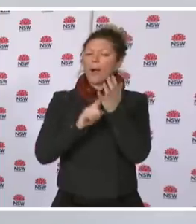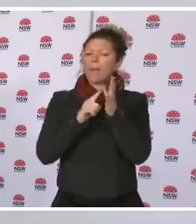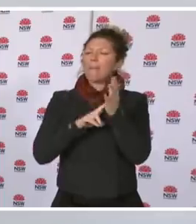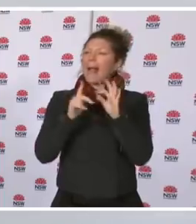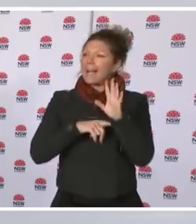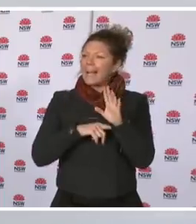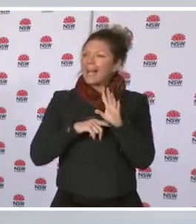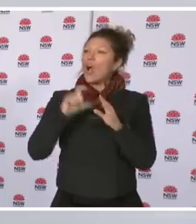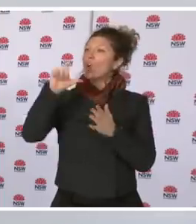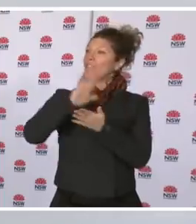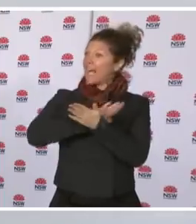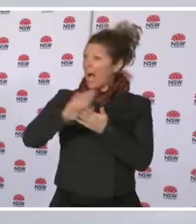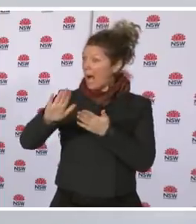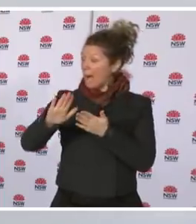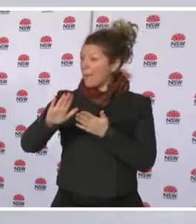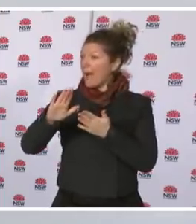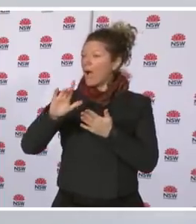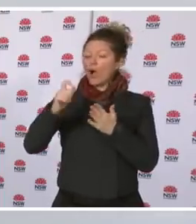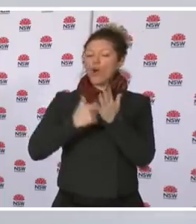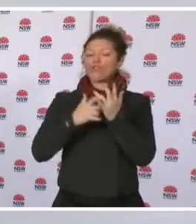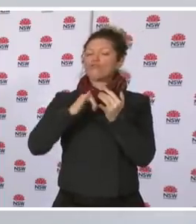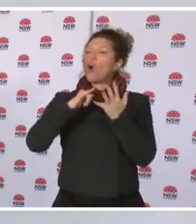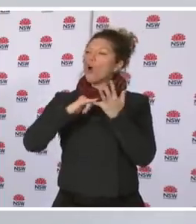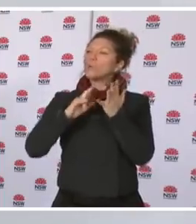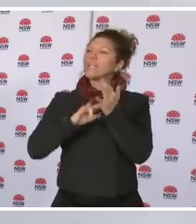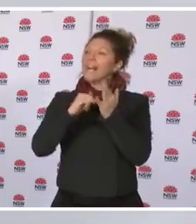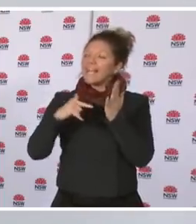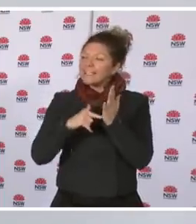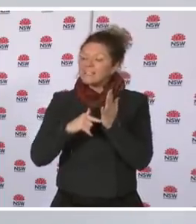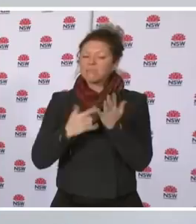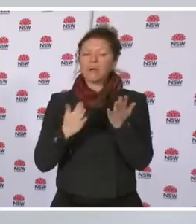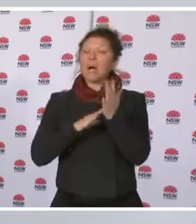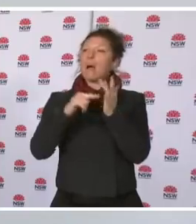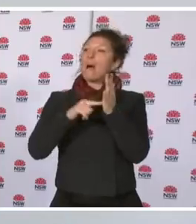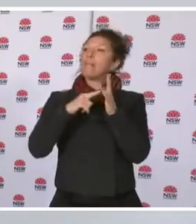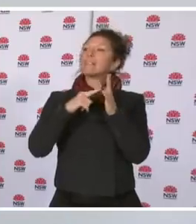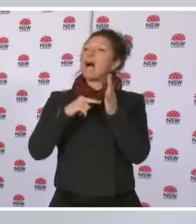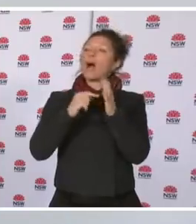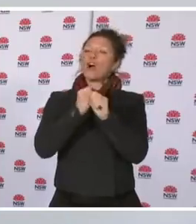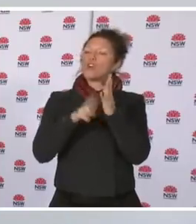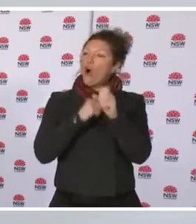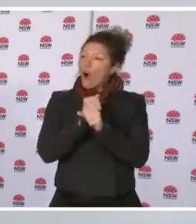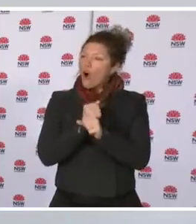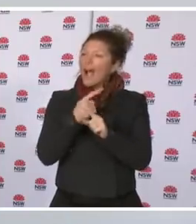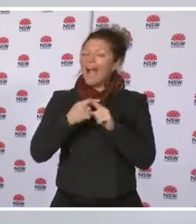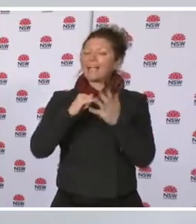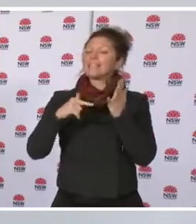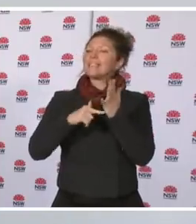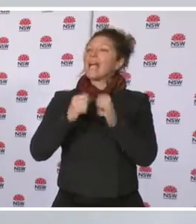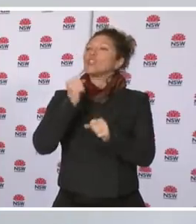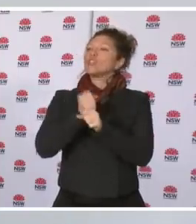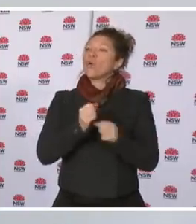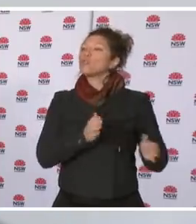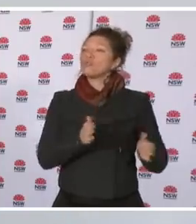Harbour, Crow's Nest, St Leonards, Mittagong, Burradoo and St George's River, Bayside and Sutherland